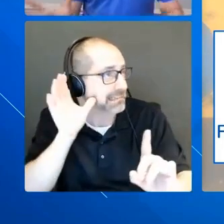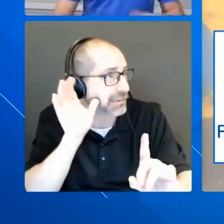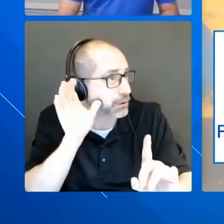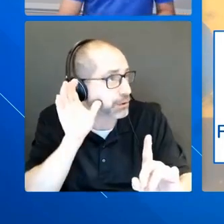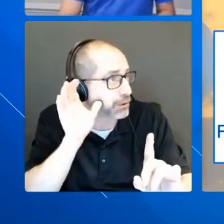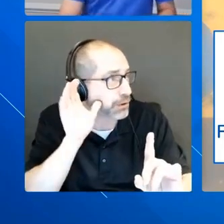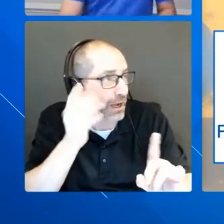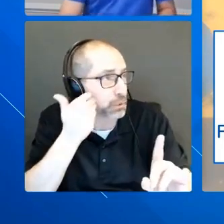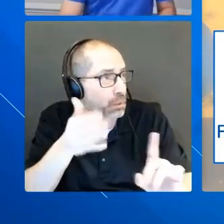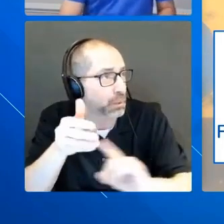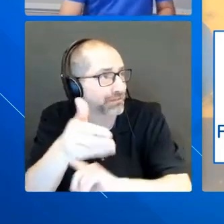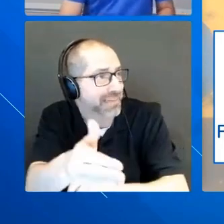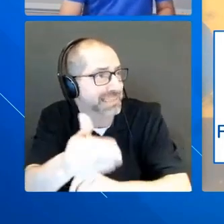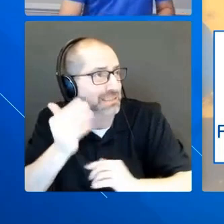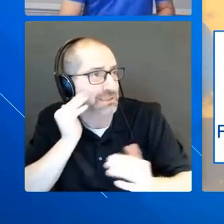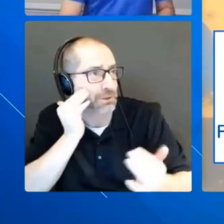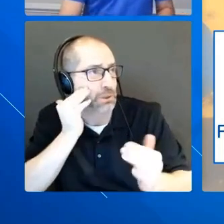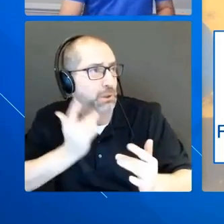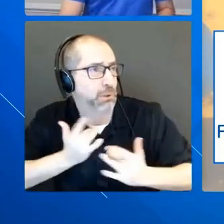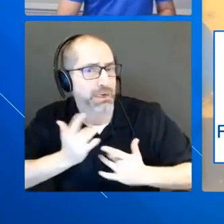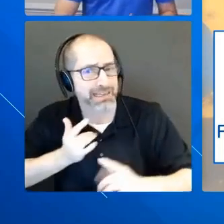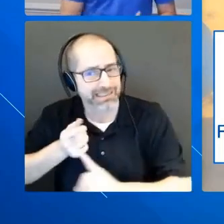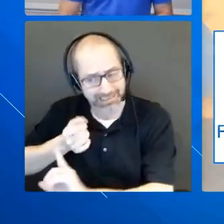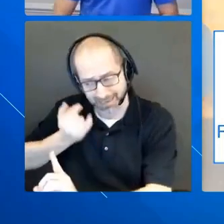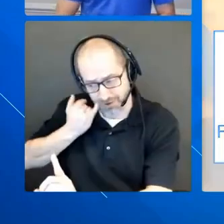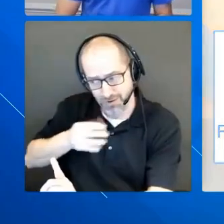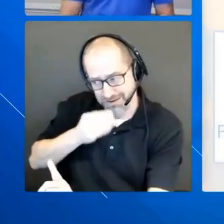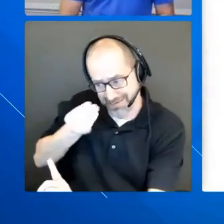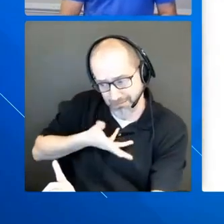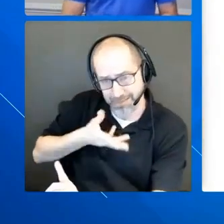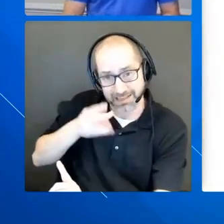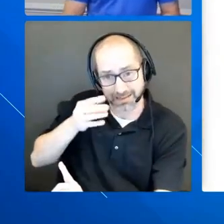that let's all try to be like Mr. Rogers.